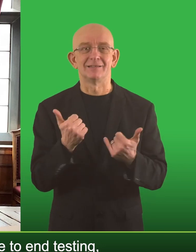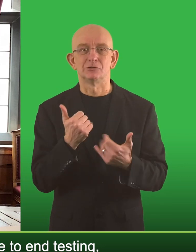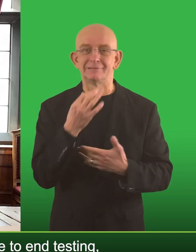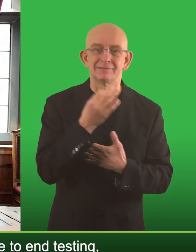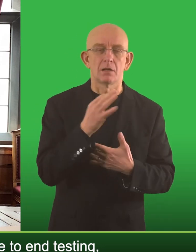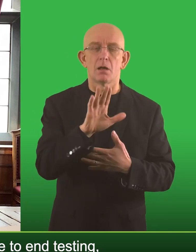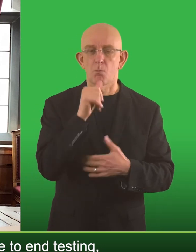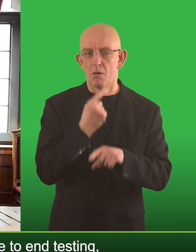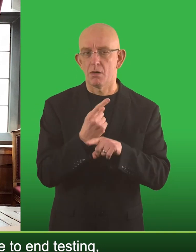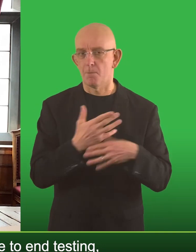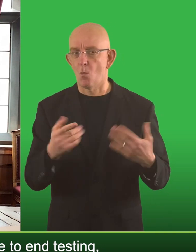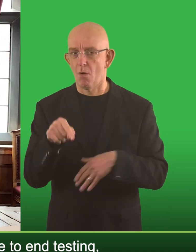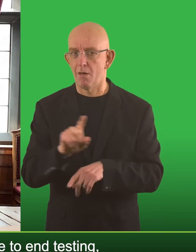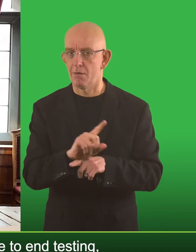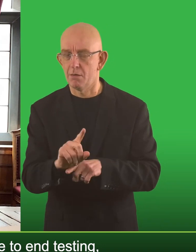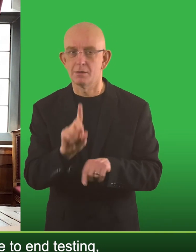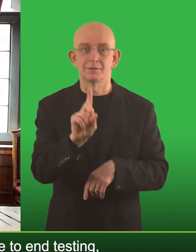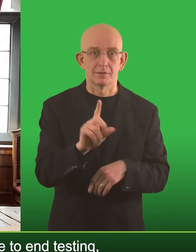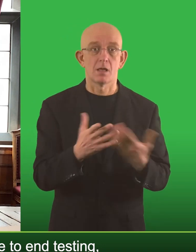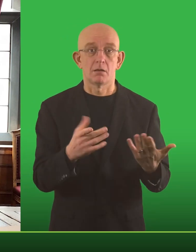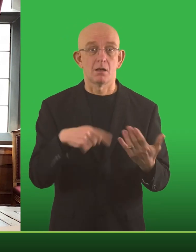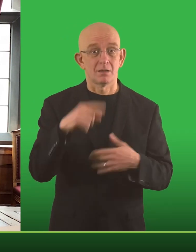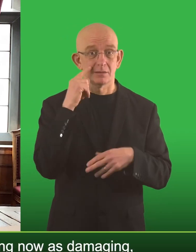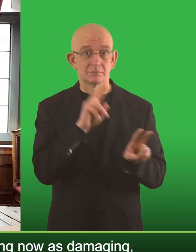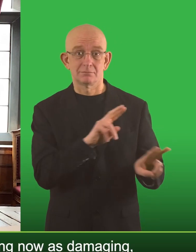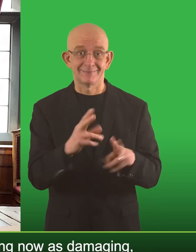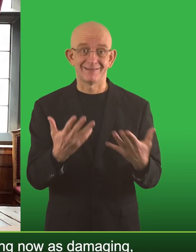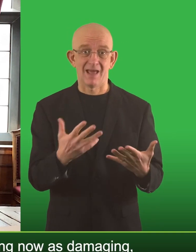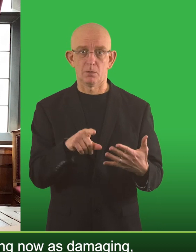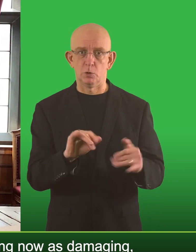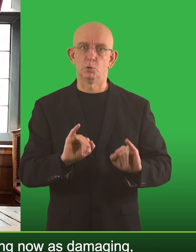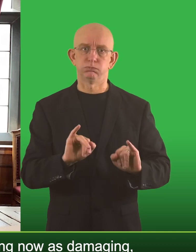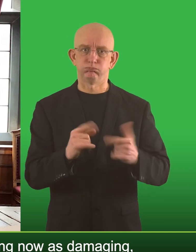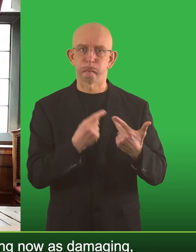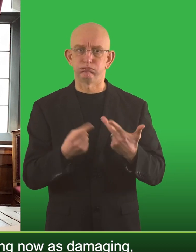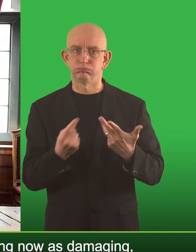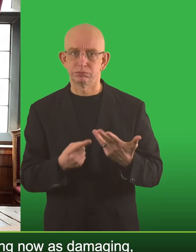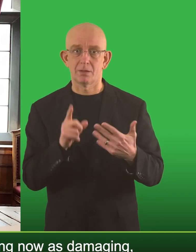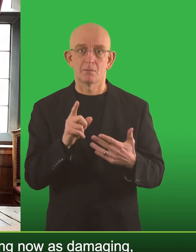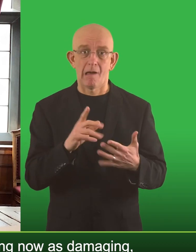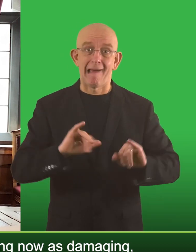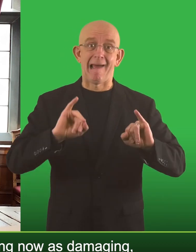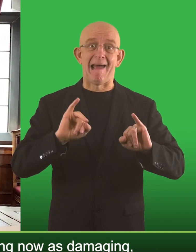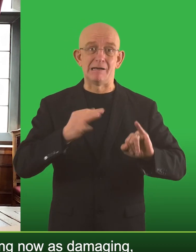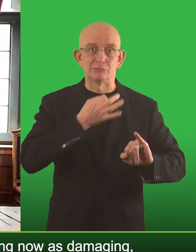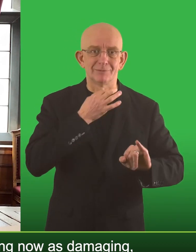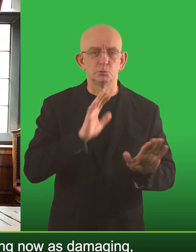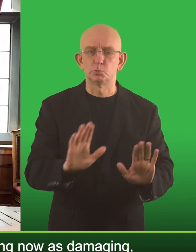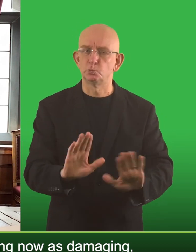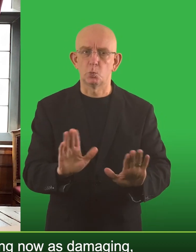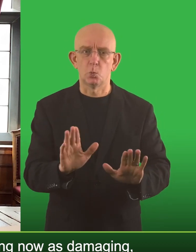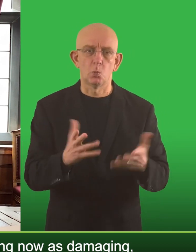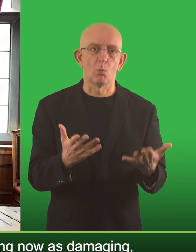time to end testing, and I'll come back onto that in a moment. But I would characterise what we're seeing now as damaging but